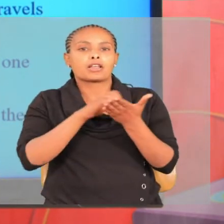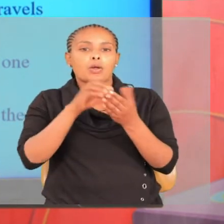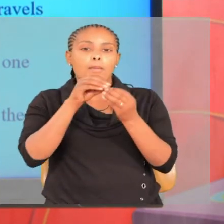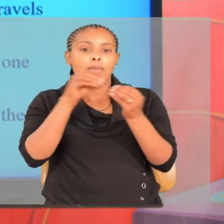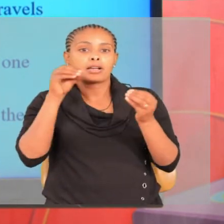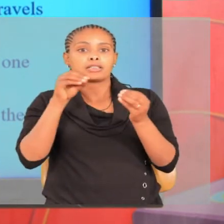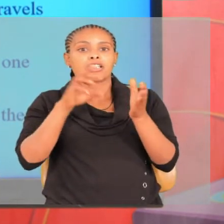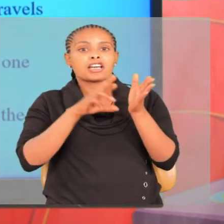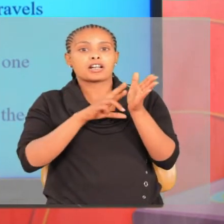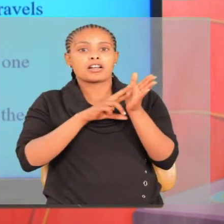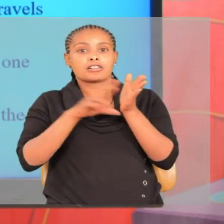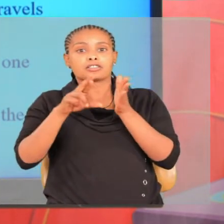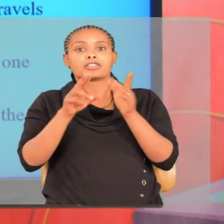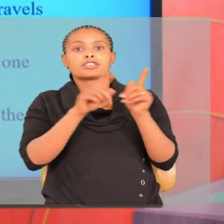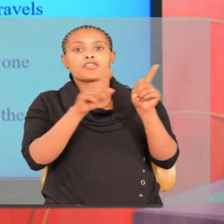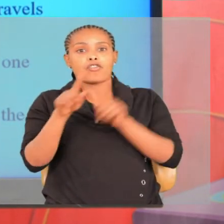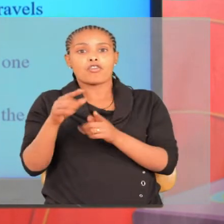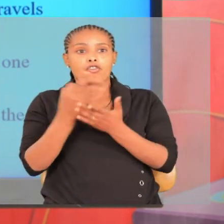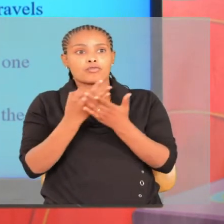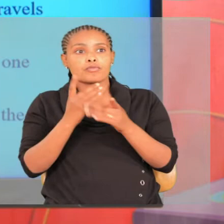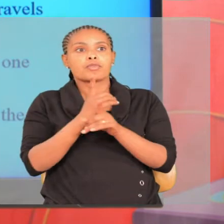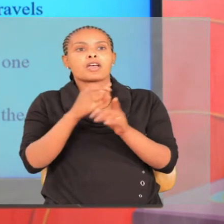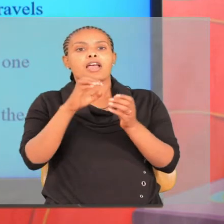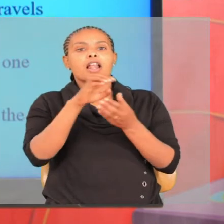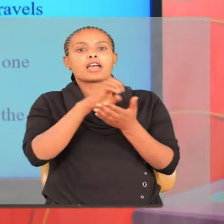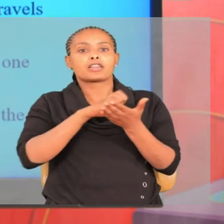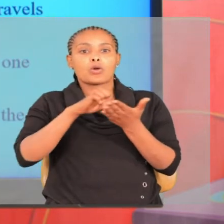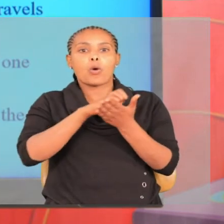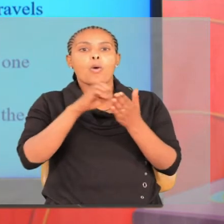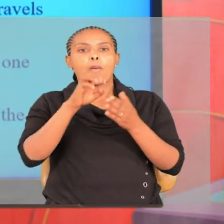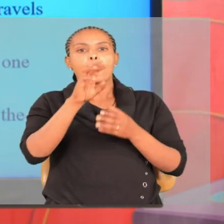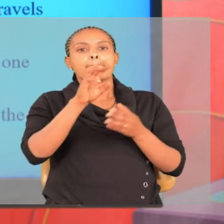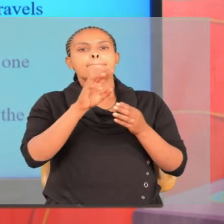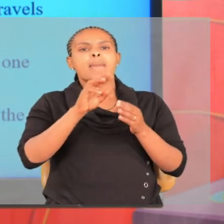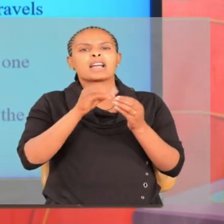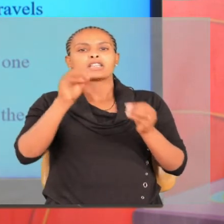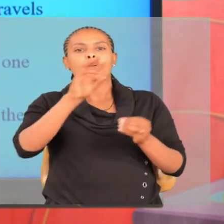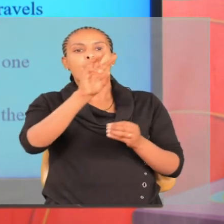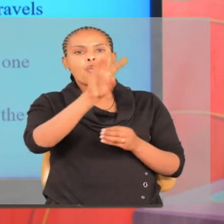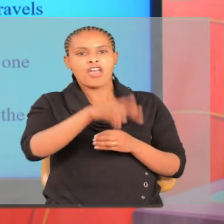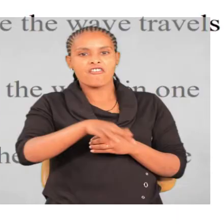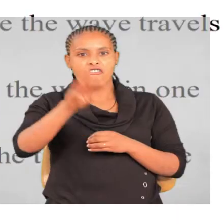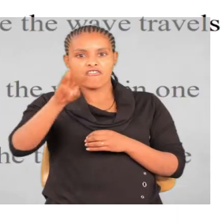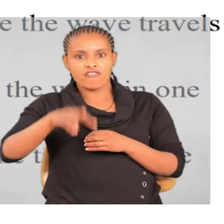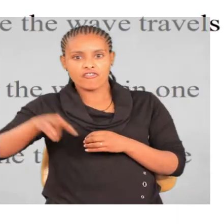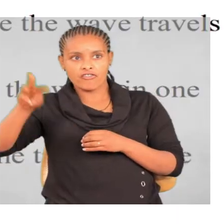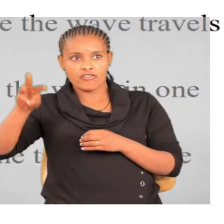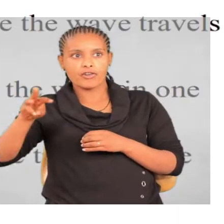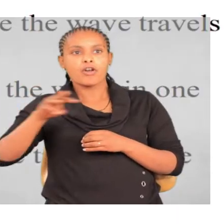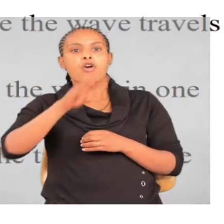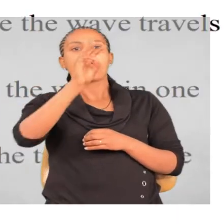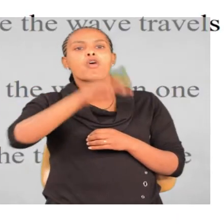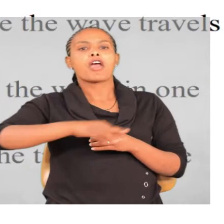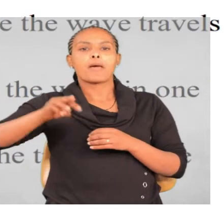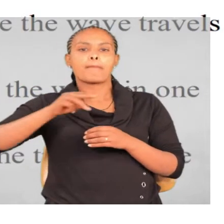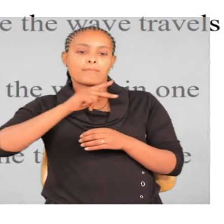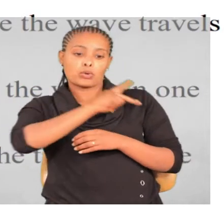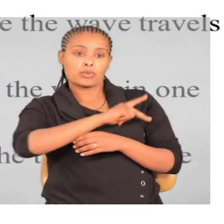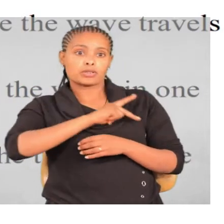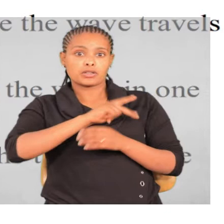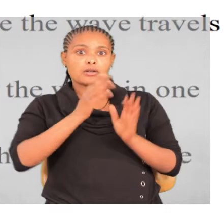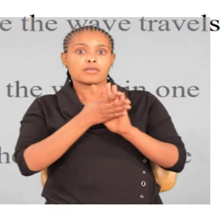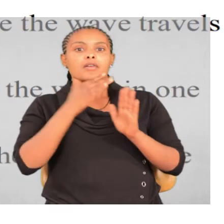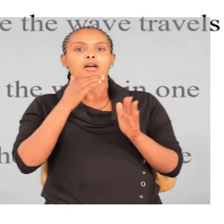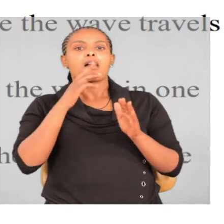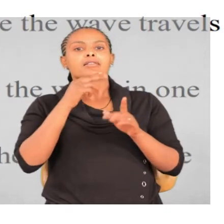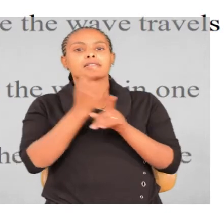electromagnetic radiation in the form of electromagnetic waves. The wave properties of electromagnetic